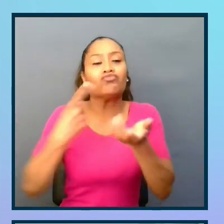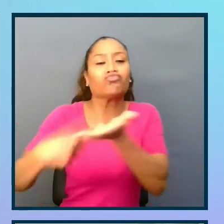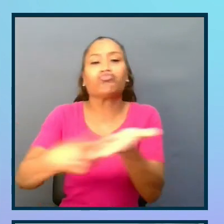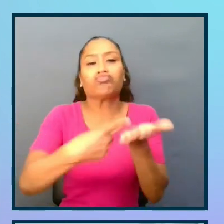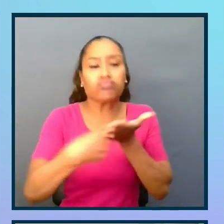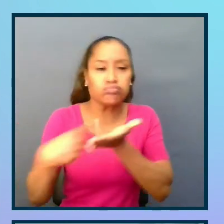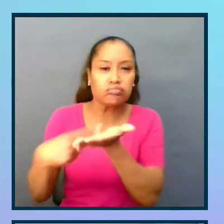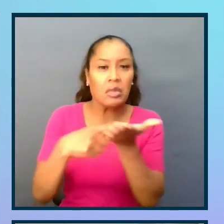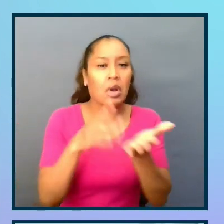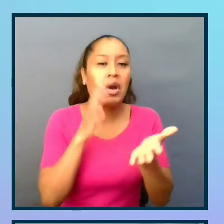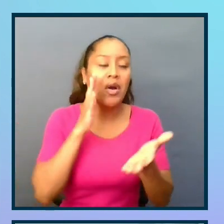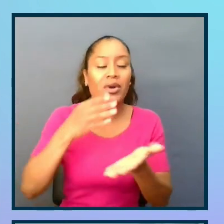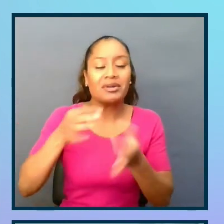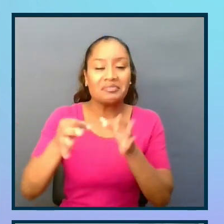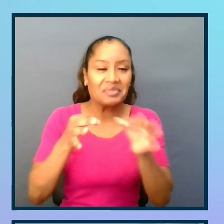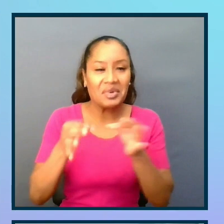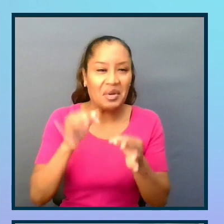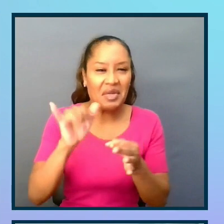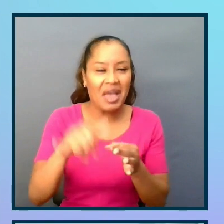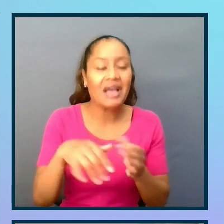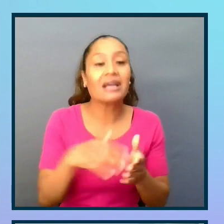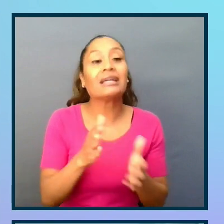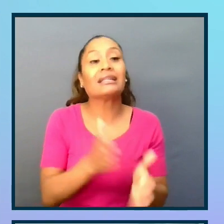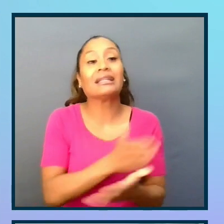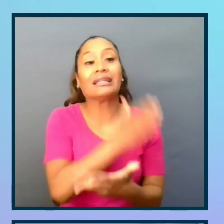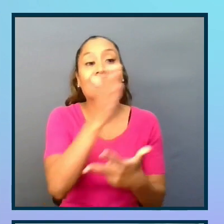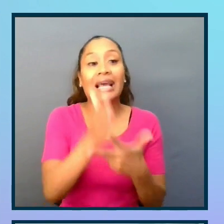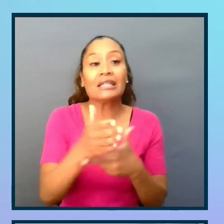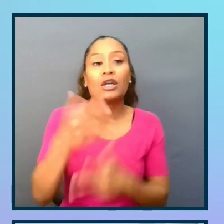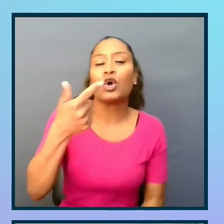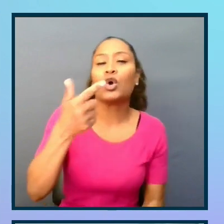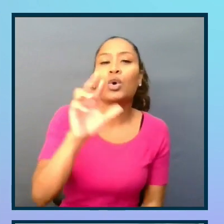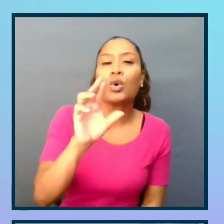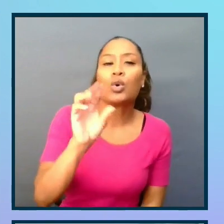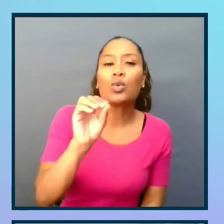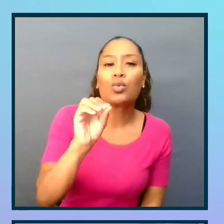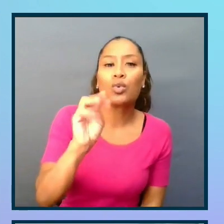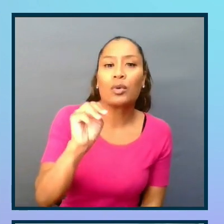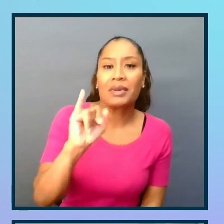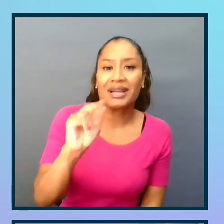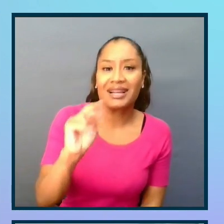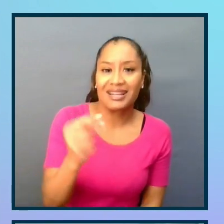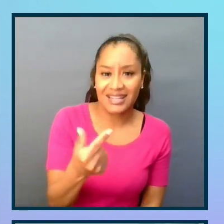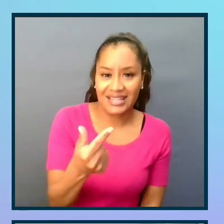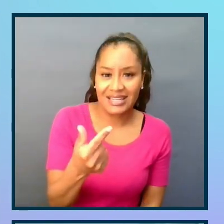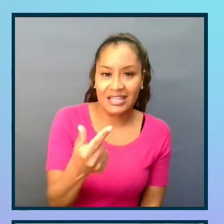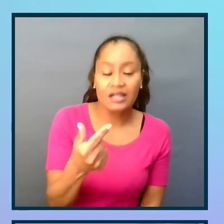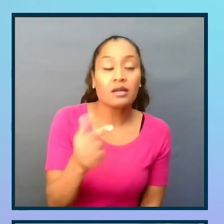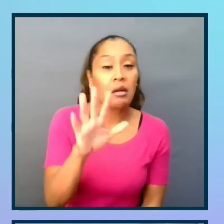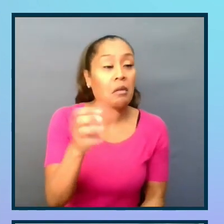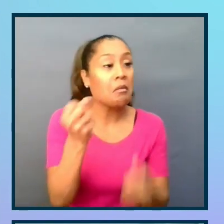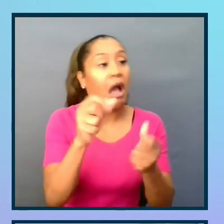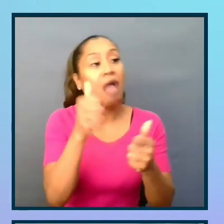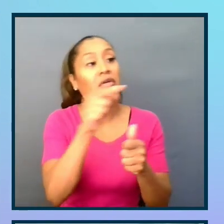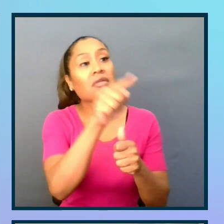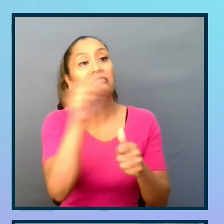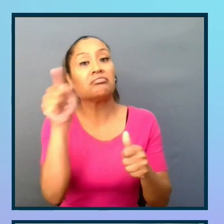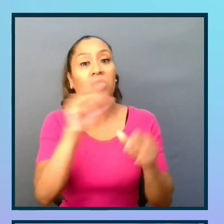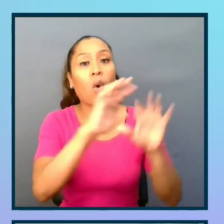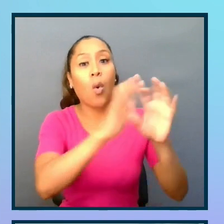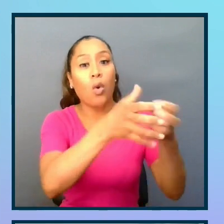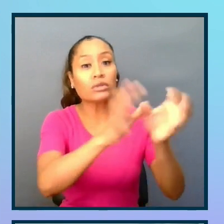through that. The next is grooming, which many other organizations that